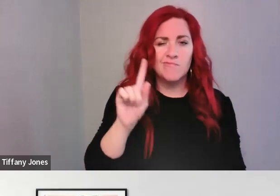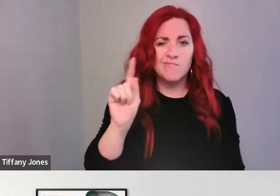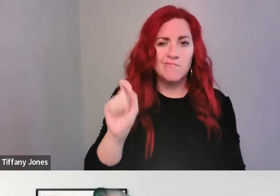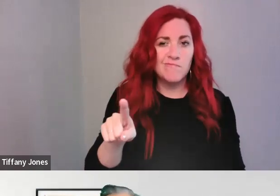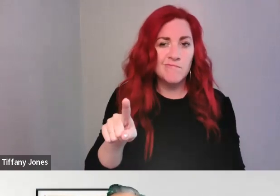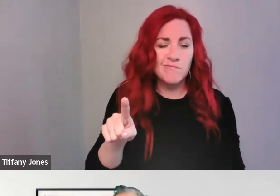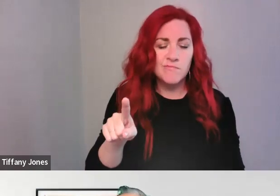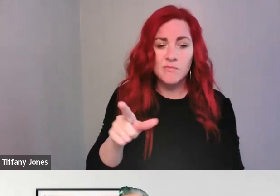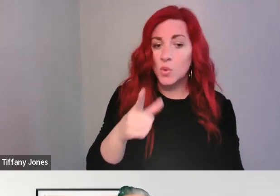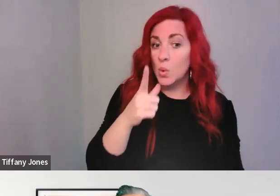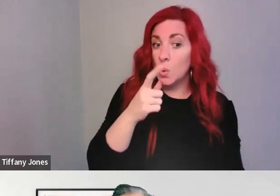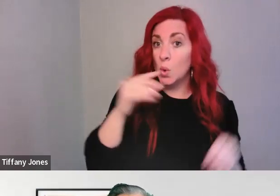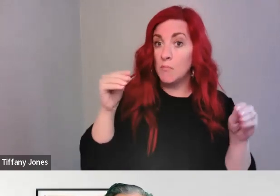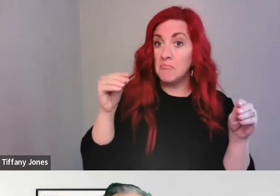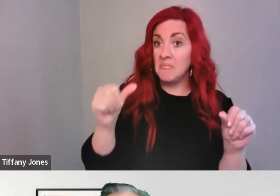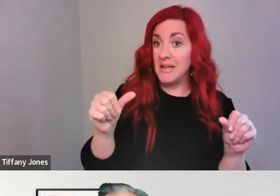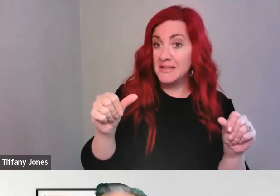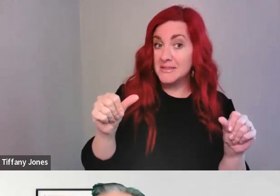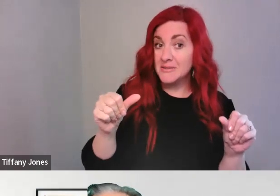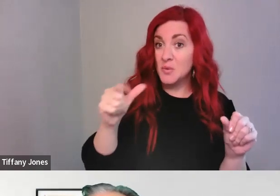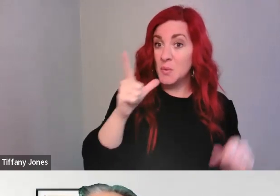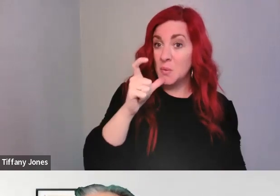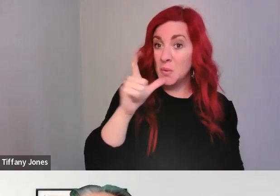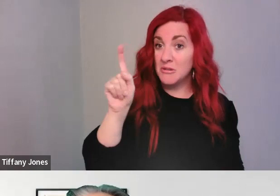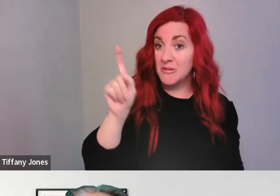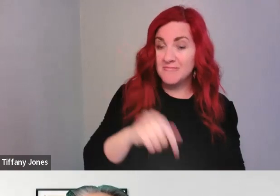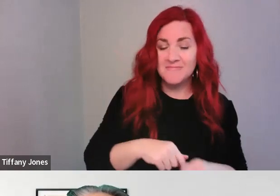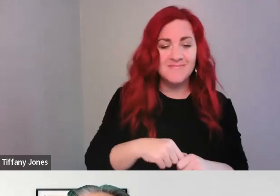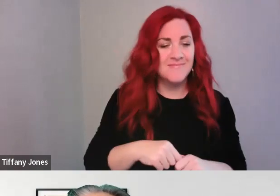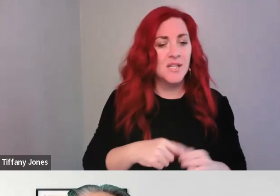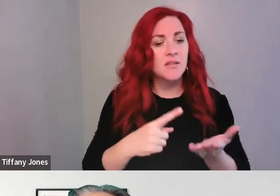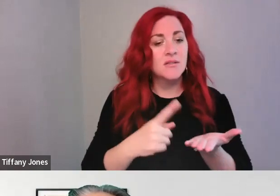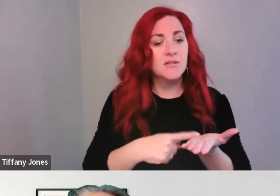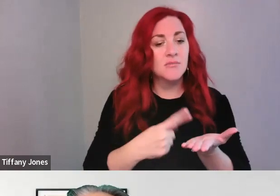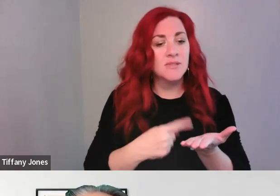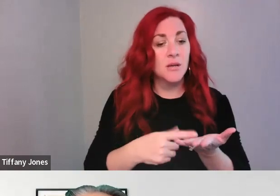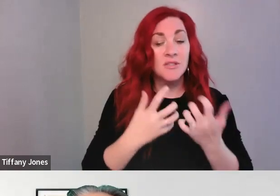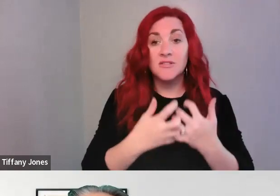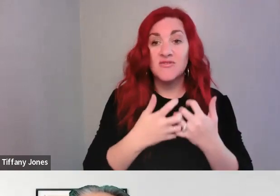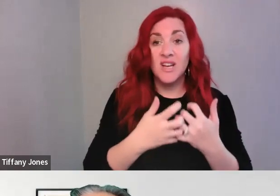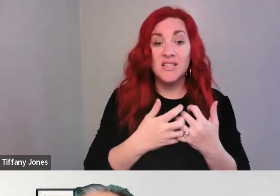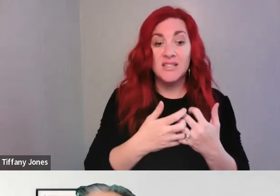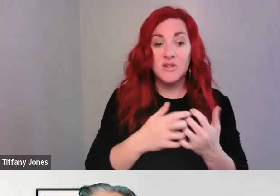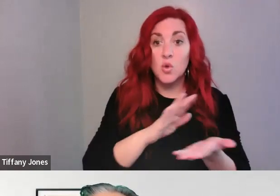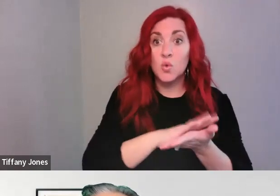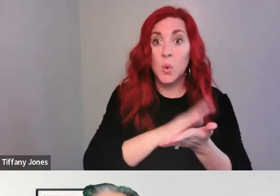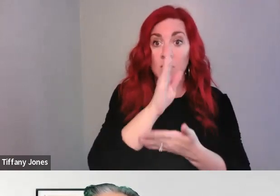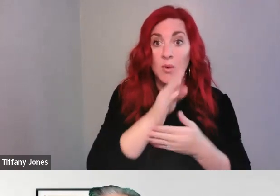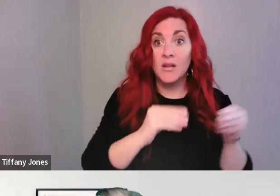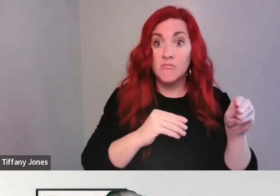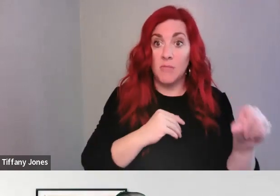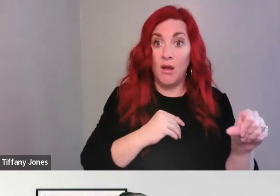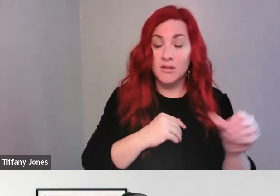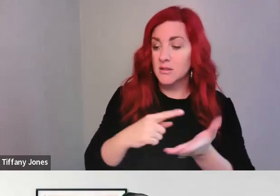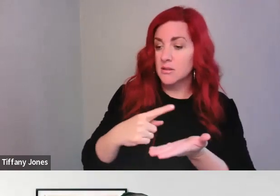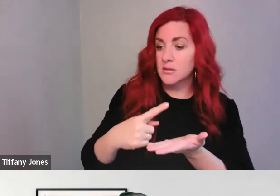who funds this, right? So sometimes devices are funded by the school directly. Sometimes the school